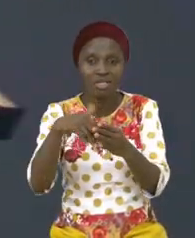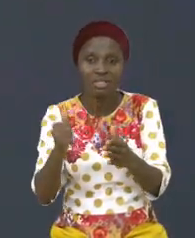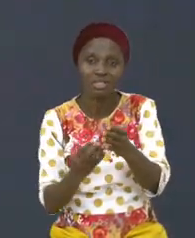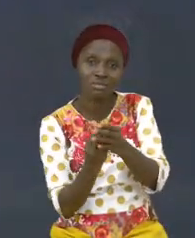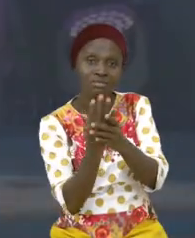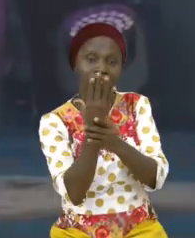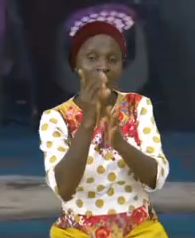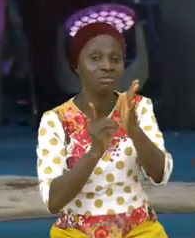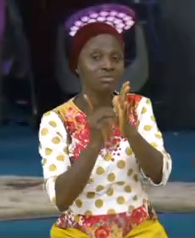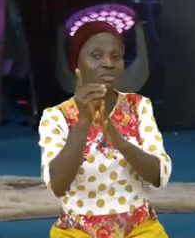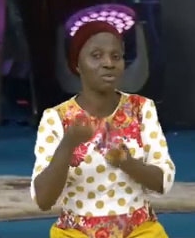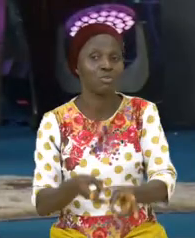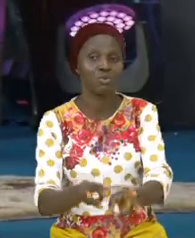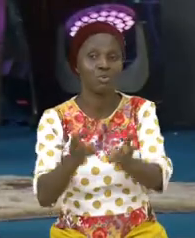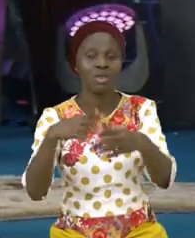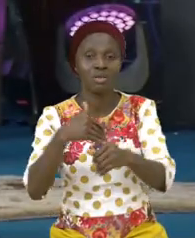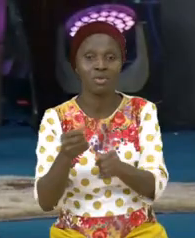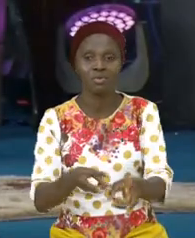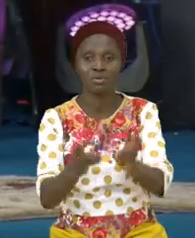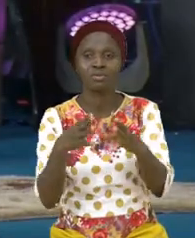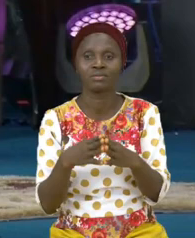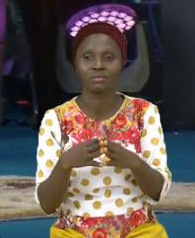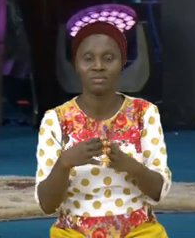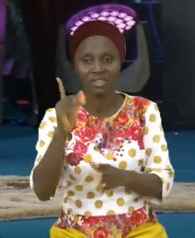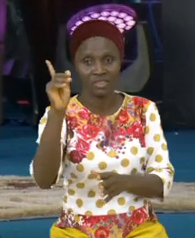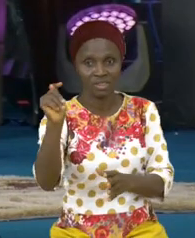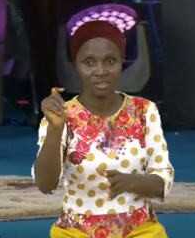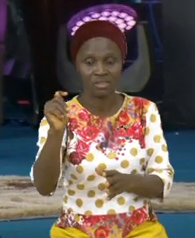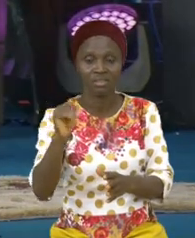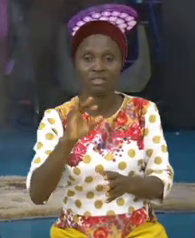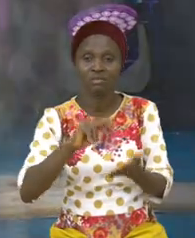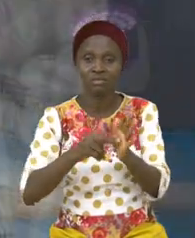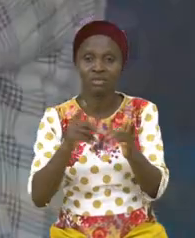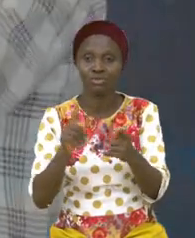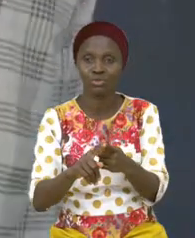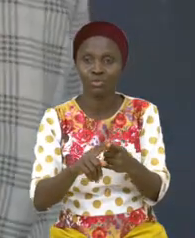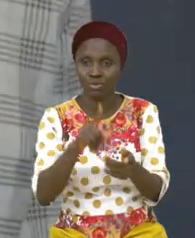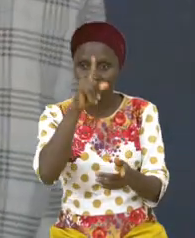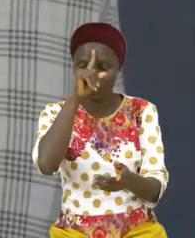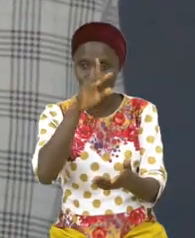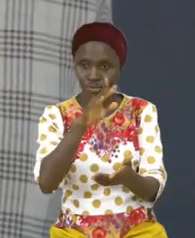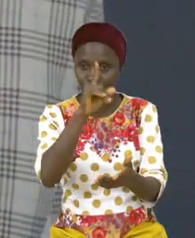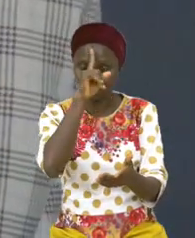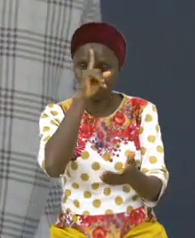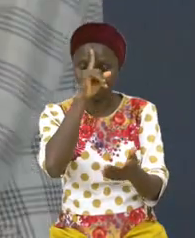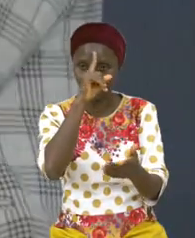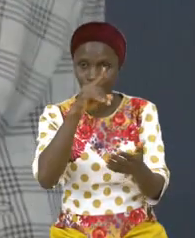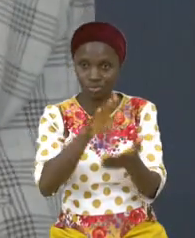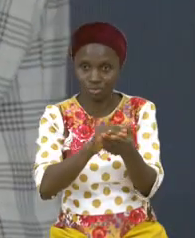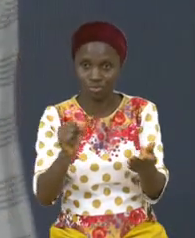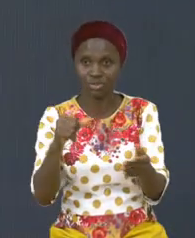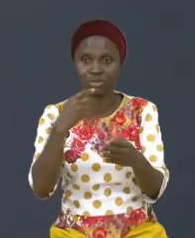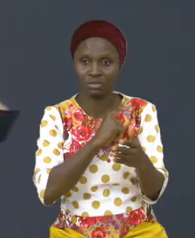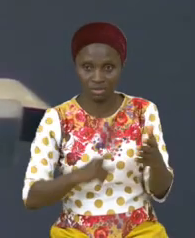wait on the Lord. See, there is to trust the Lord. Those are the people waiting on the Lord. They